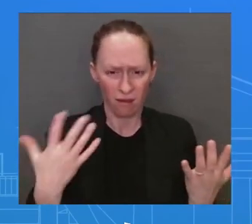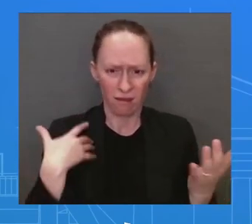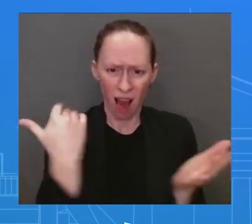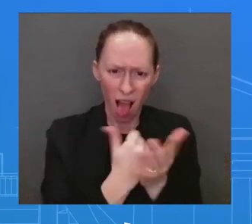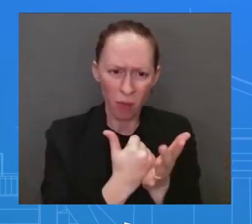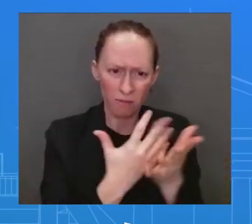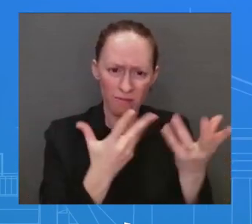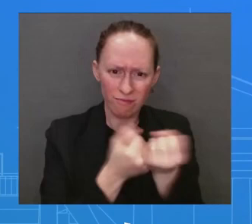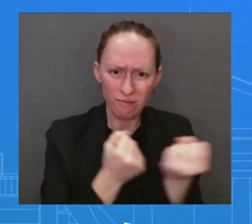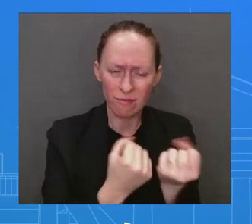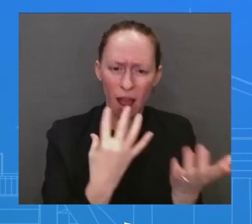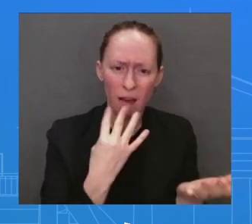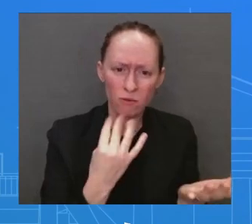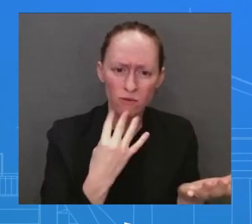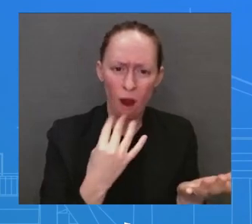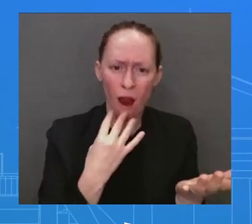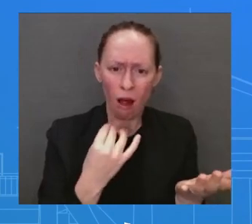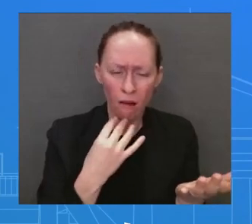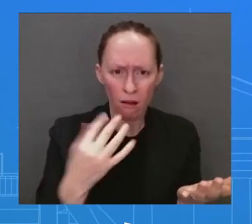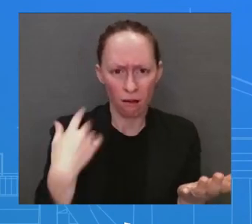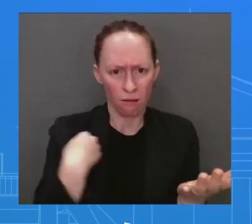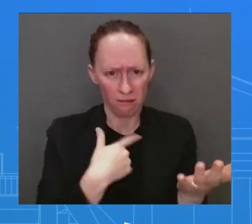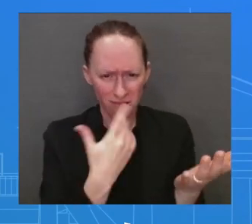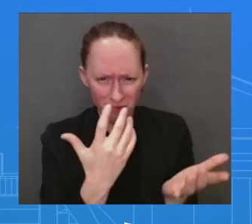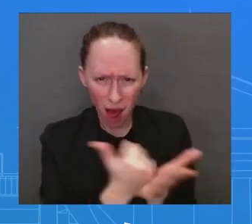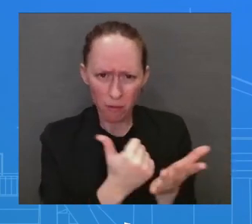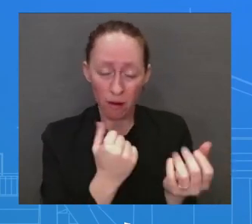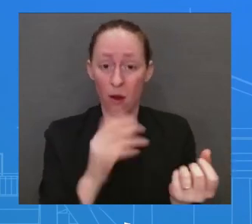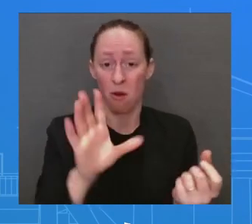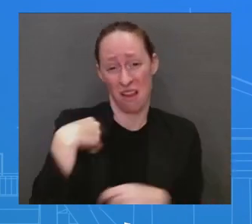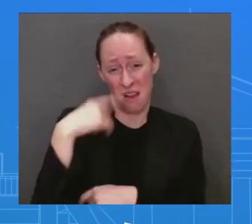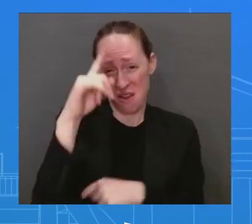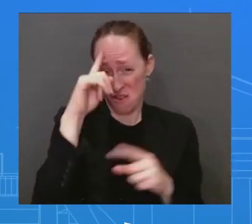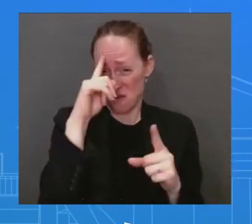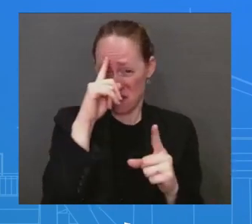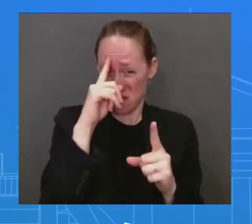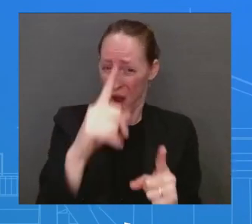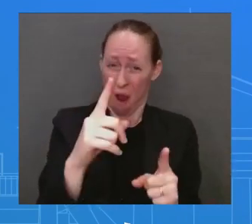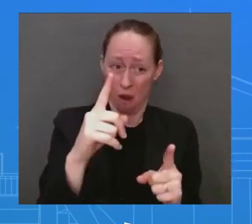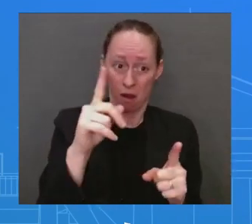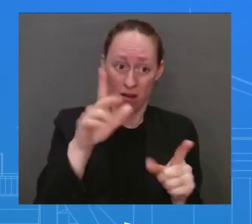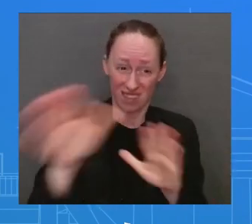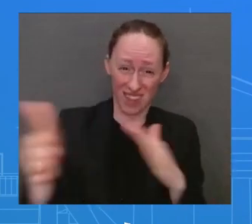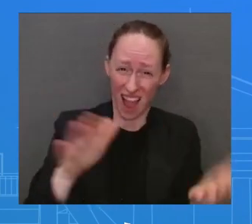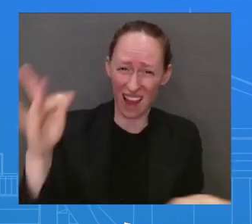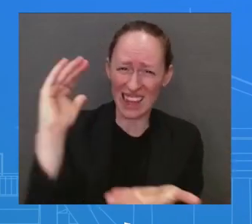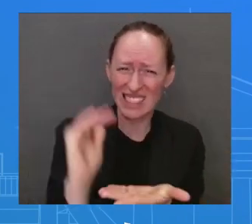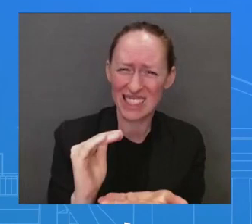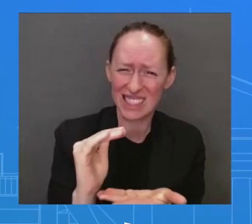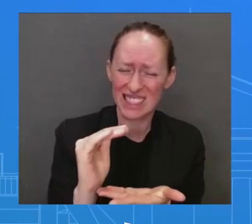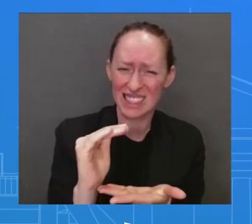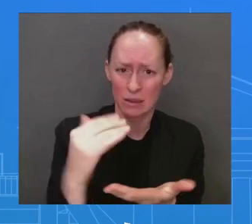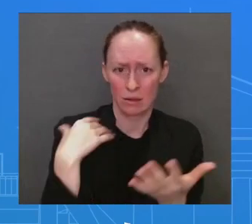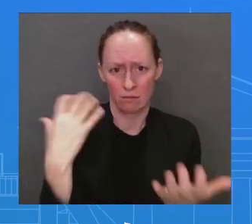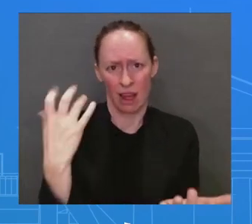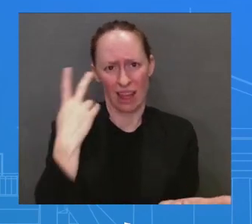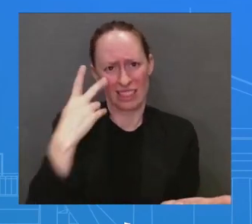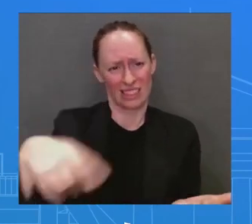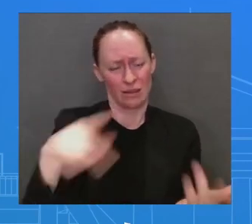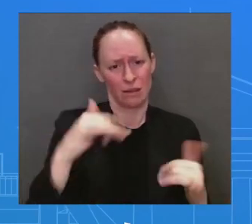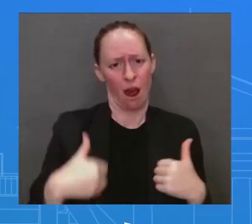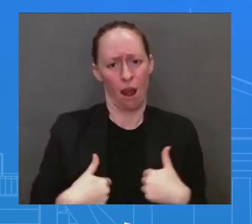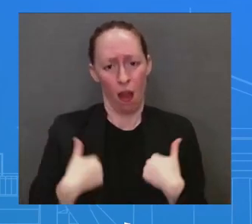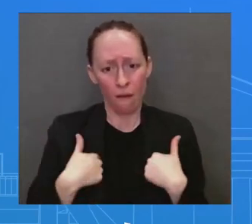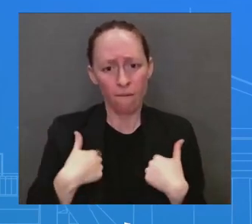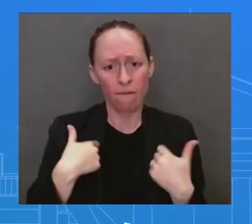avoiding and minimizing civilian casualties and respecting innocent life and trying to prevent collateral damage as they go after